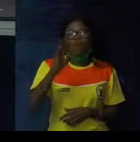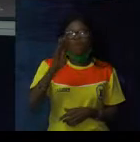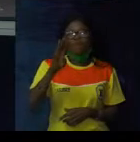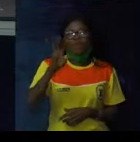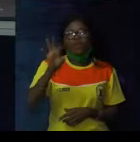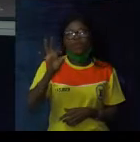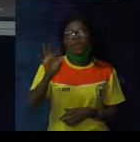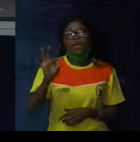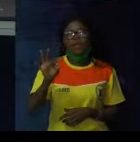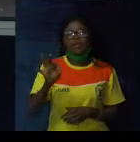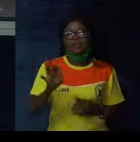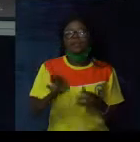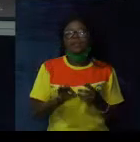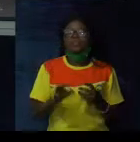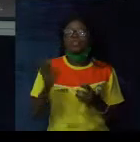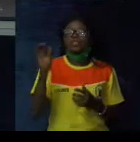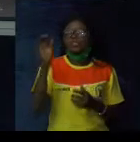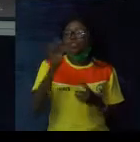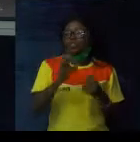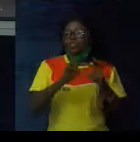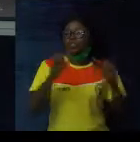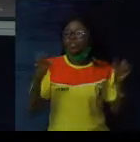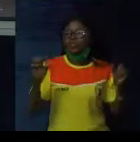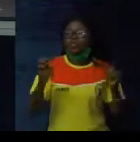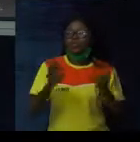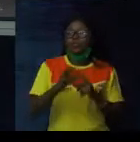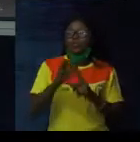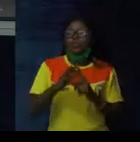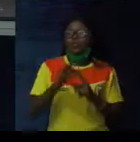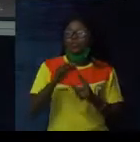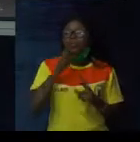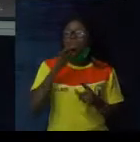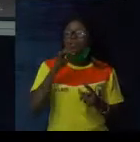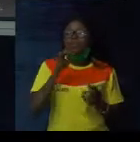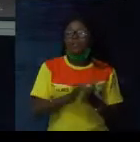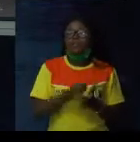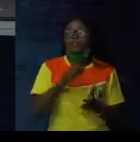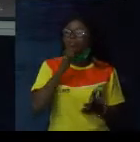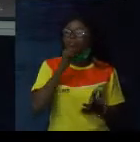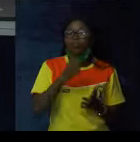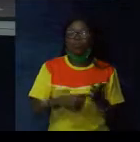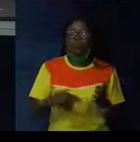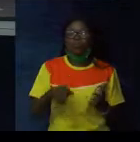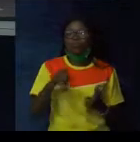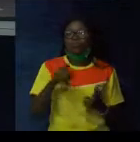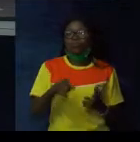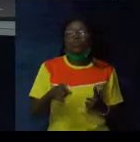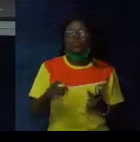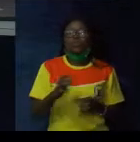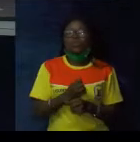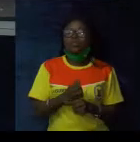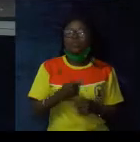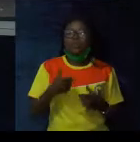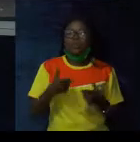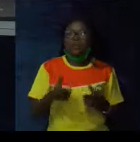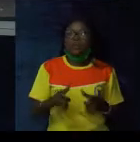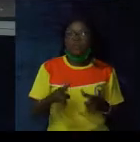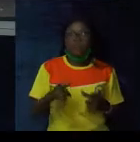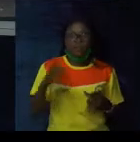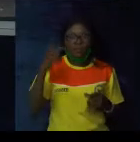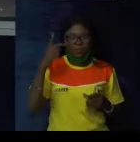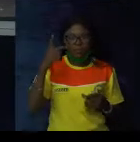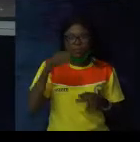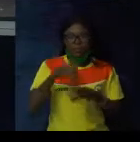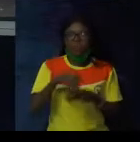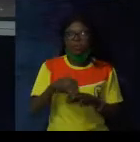see. It's 149 degrees Fahrenheit. Is that what you got? If that's not what you got, then pay attention to how